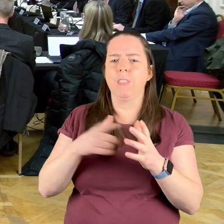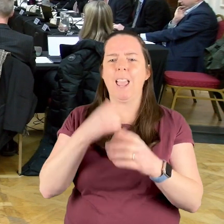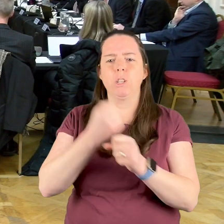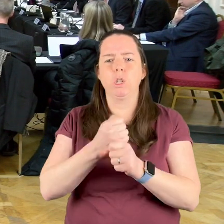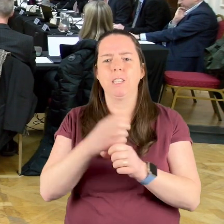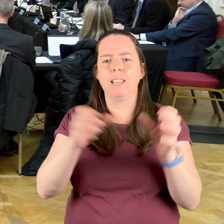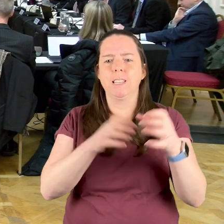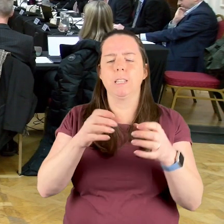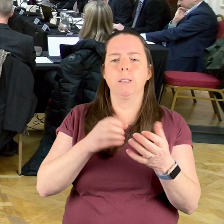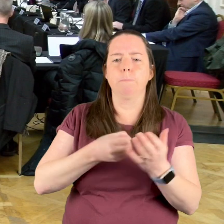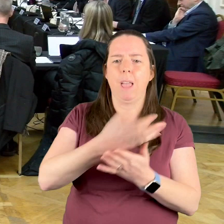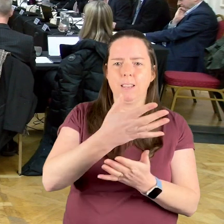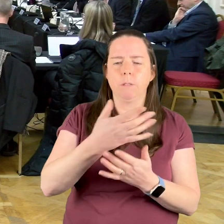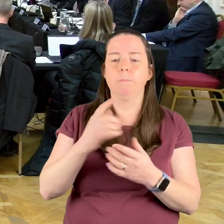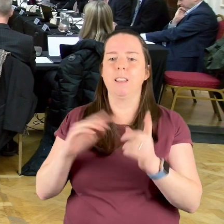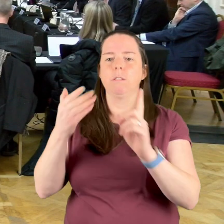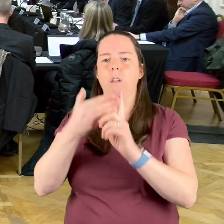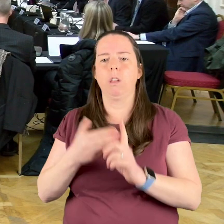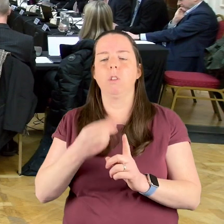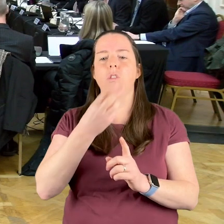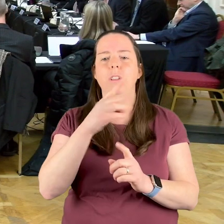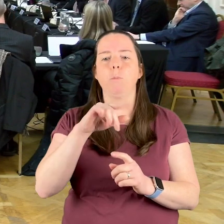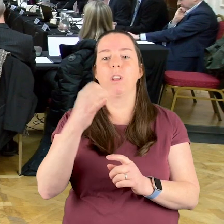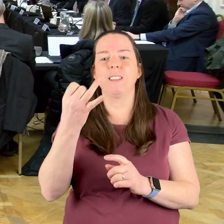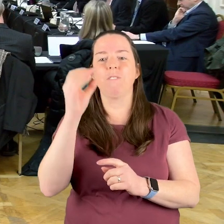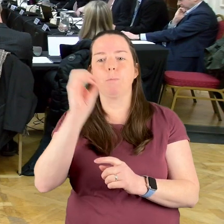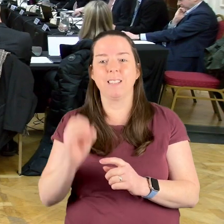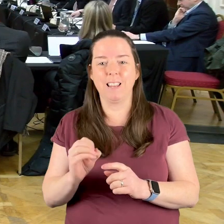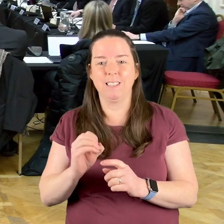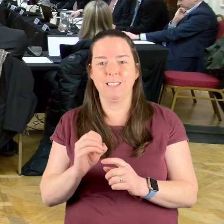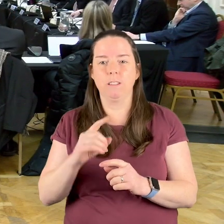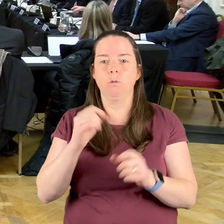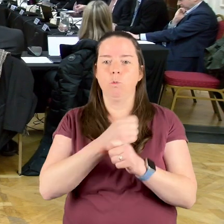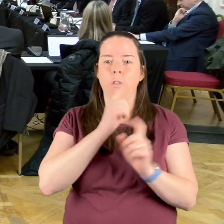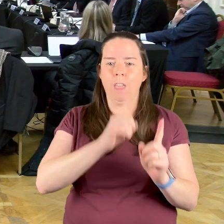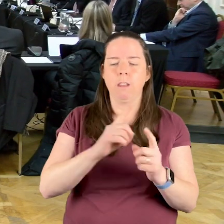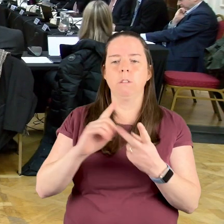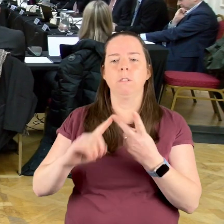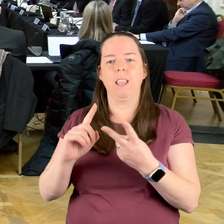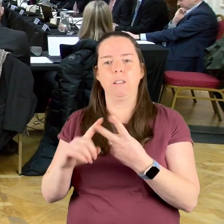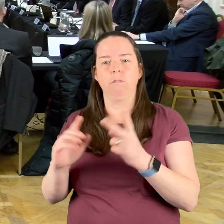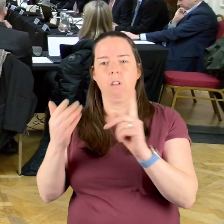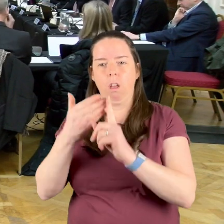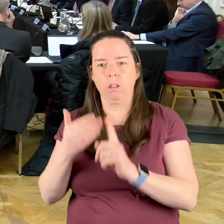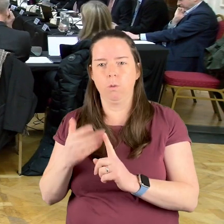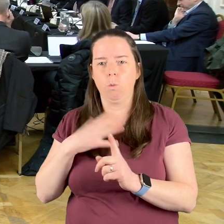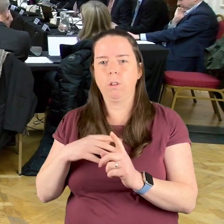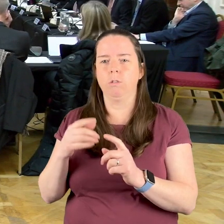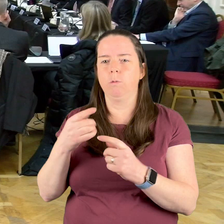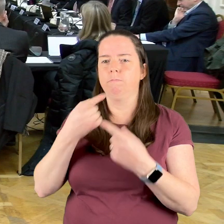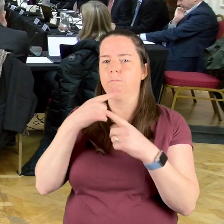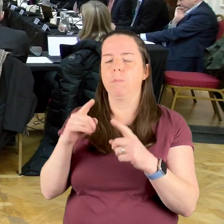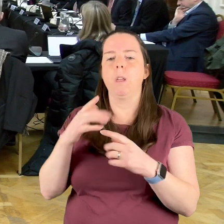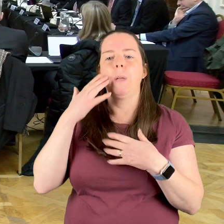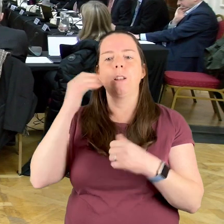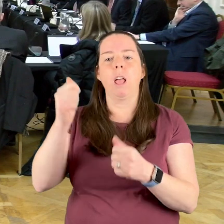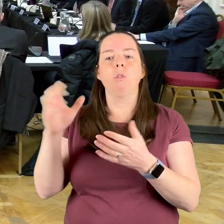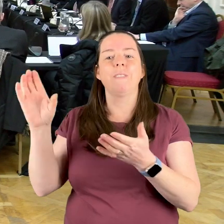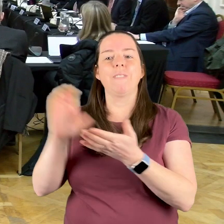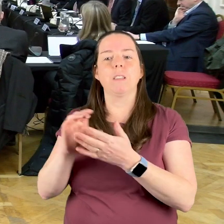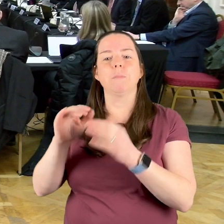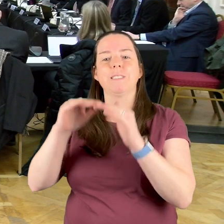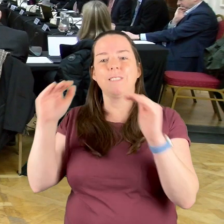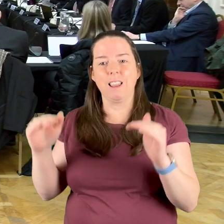of 3.7% as a system to do that. And the second target I just wanted to mention was the mental health investment standard, which would be an increase